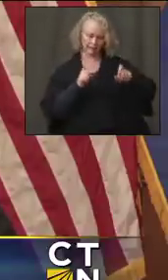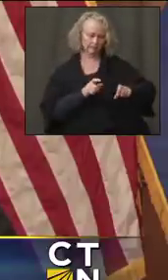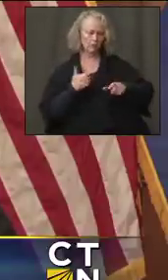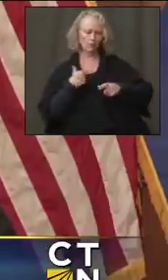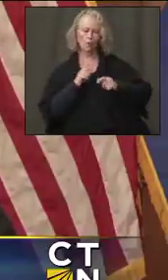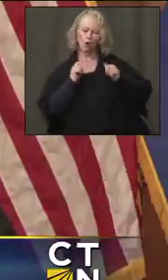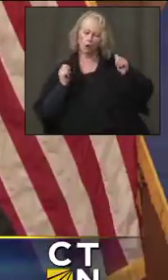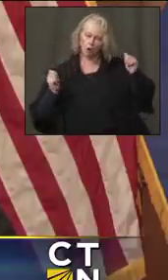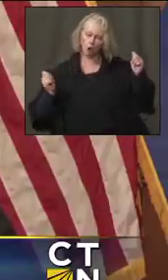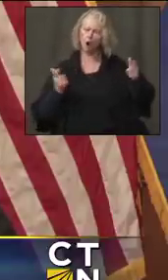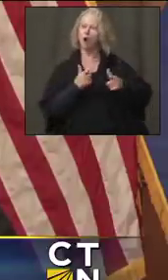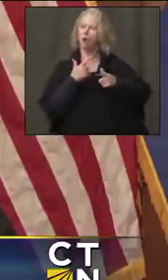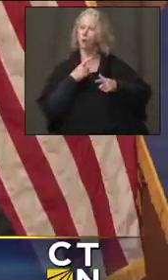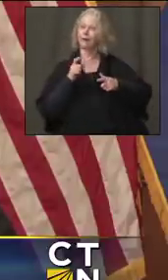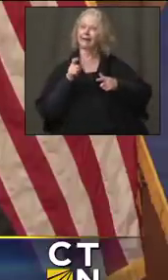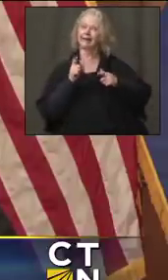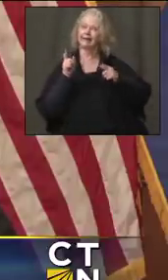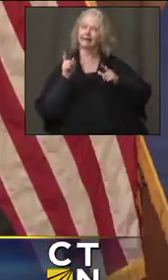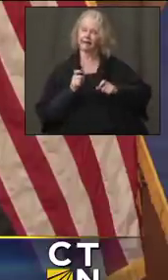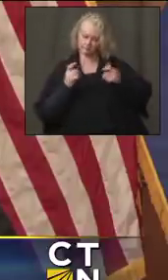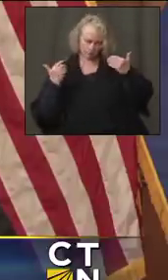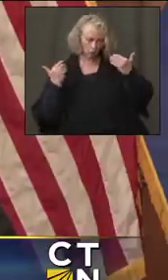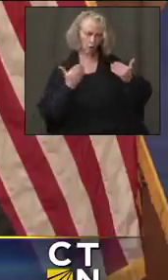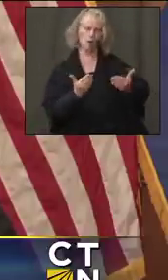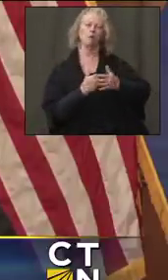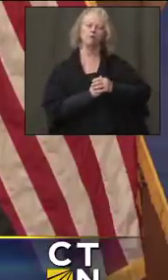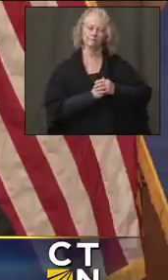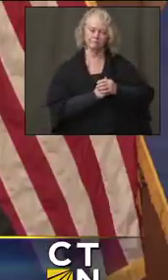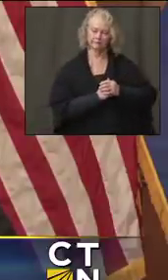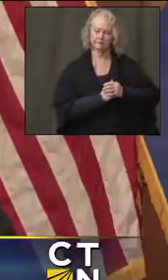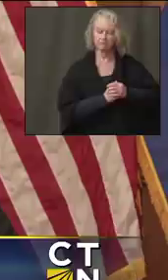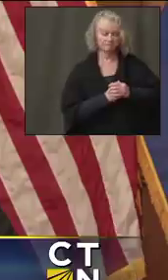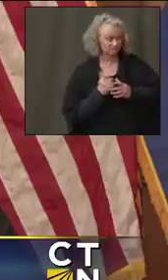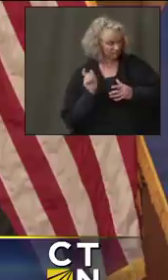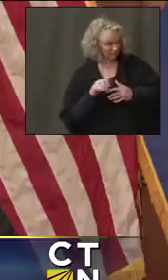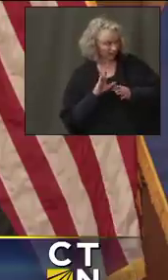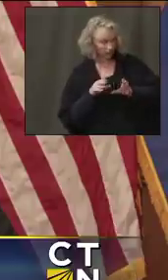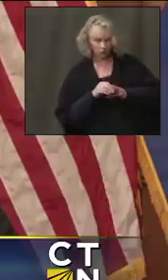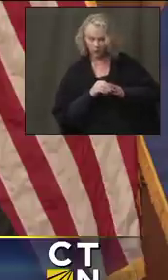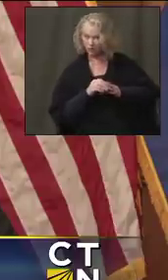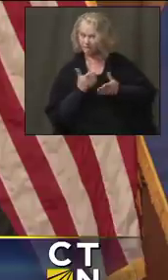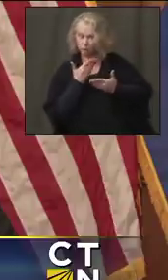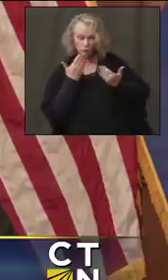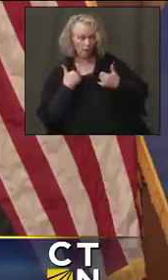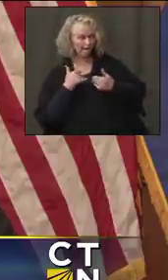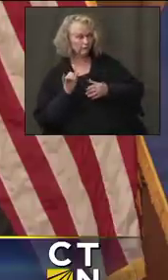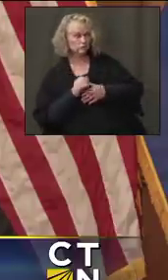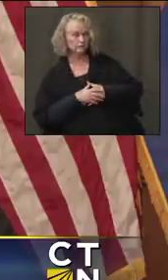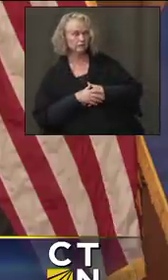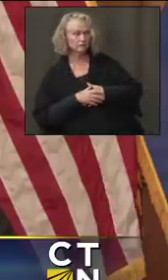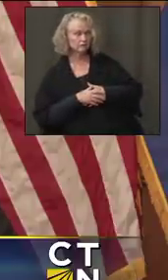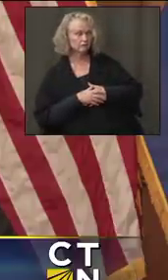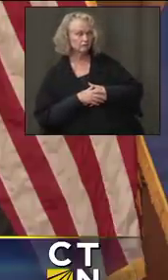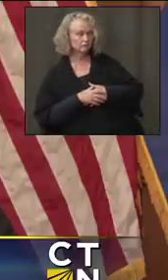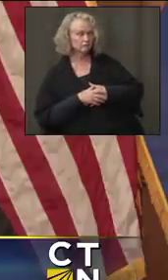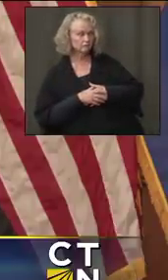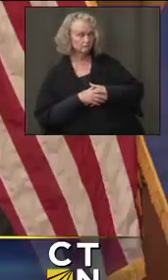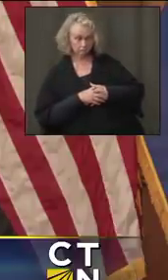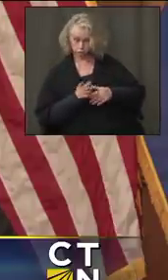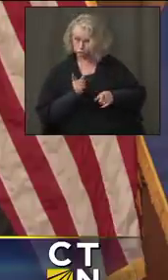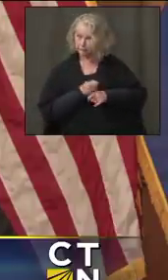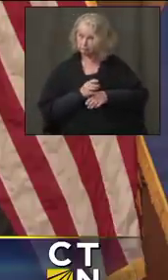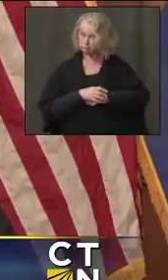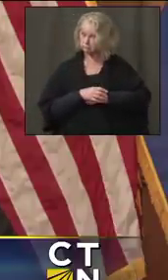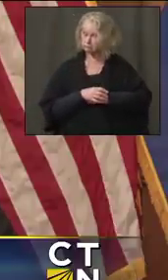Connecticut residents who need to be tested. And Paul, that includes the people that do not have insurance, health insurance?